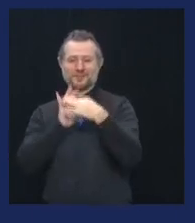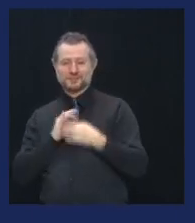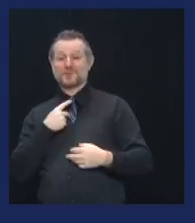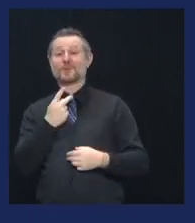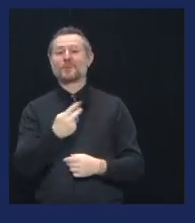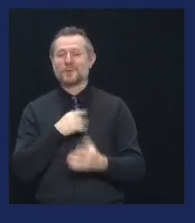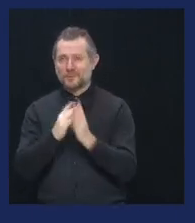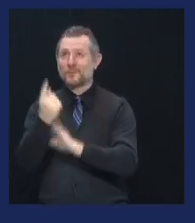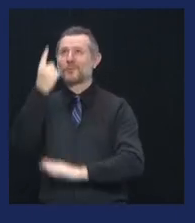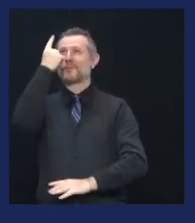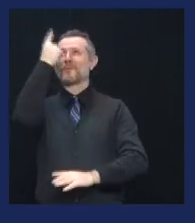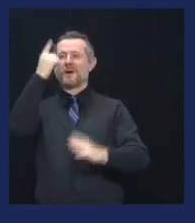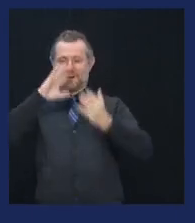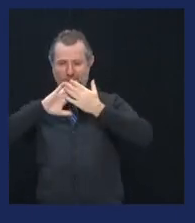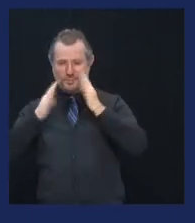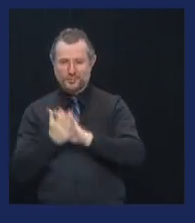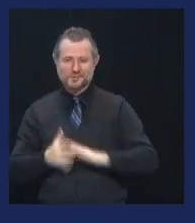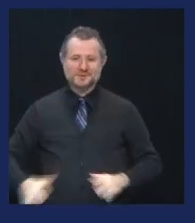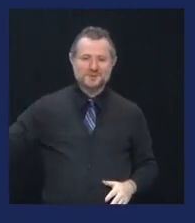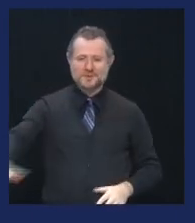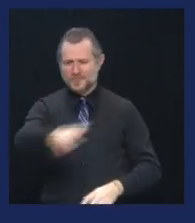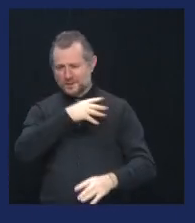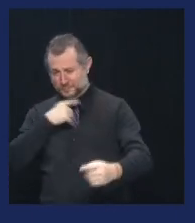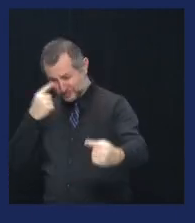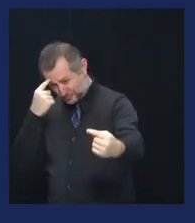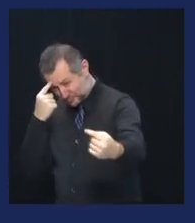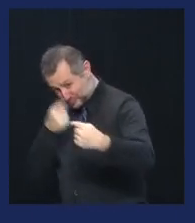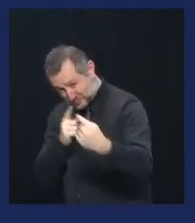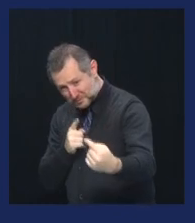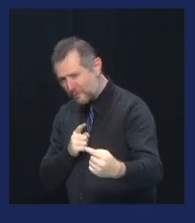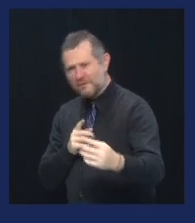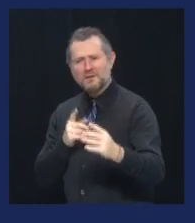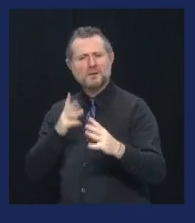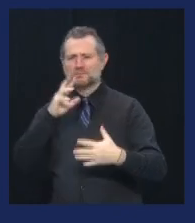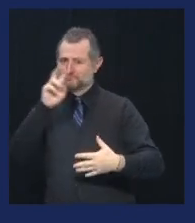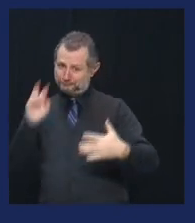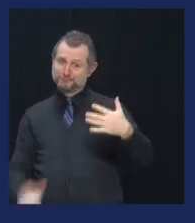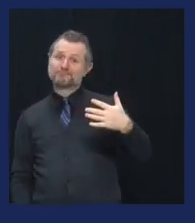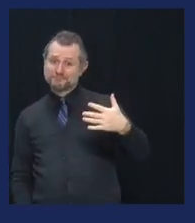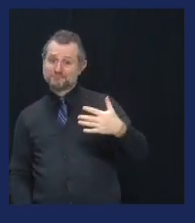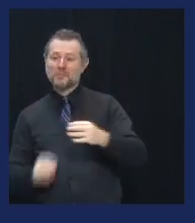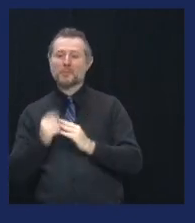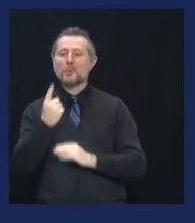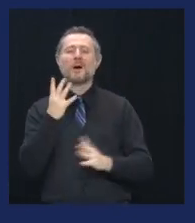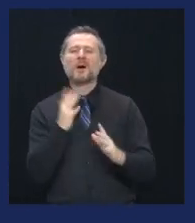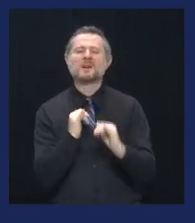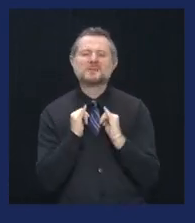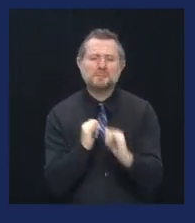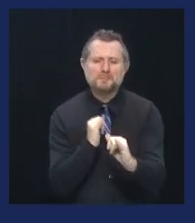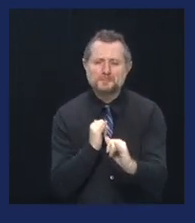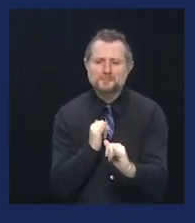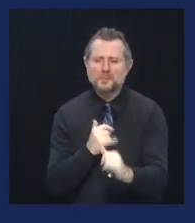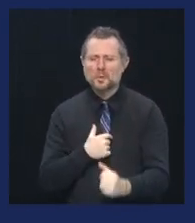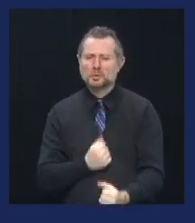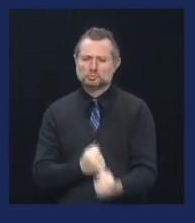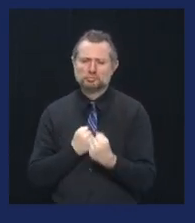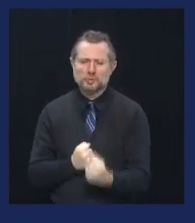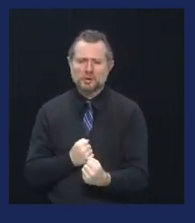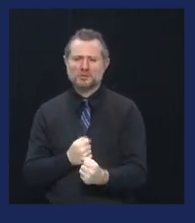family, that our differences are second to our commonality, that we are strong, and we are competent, and we